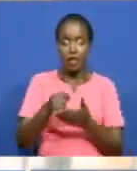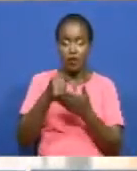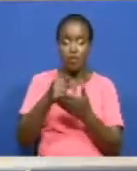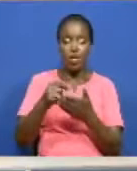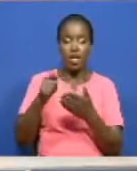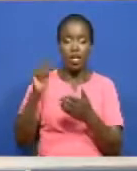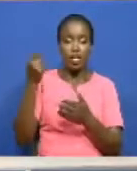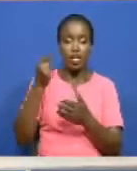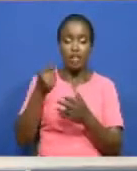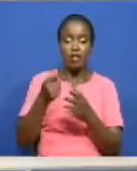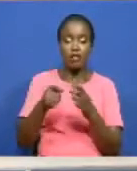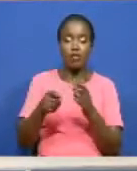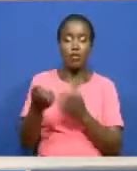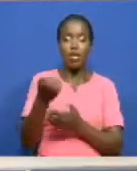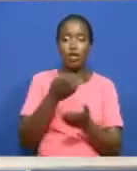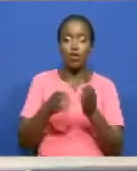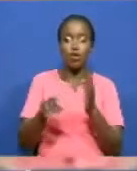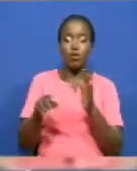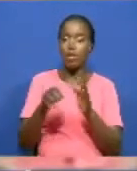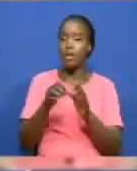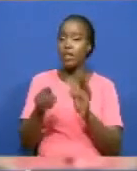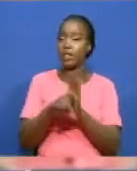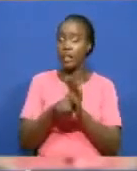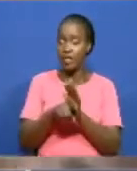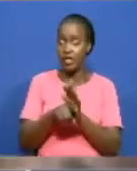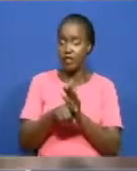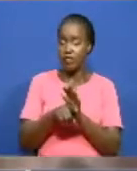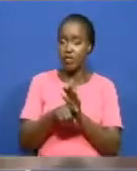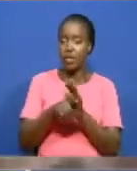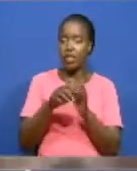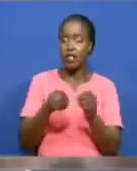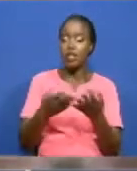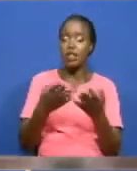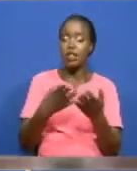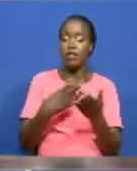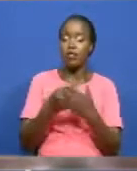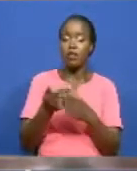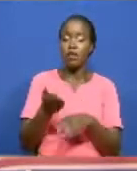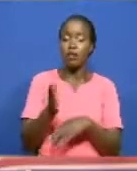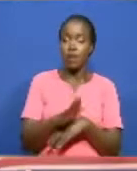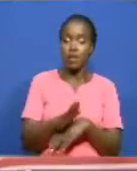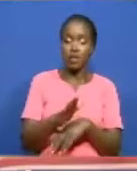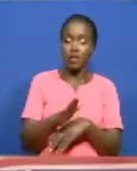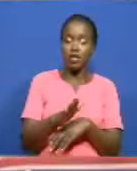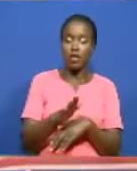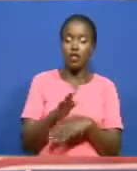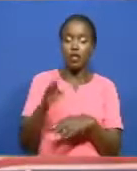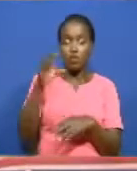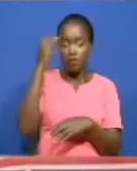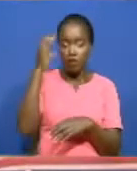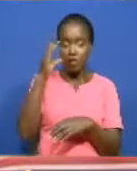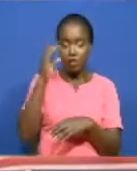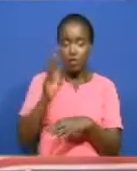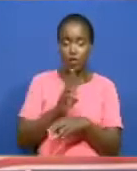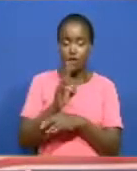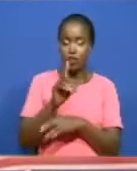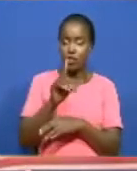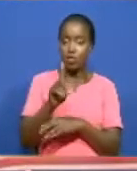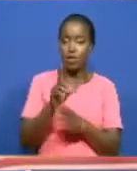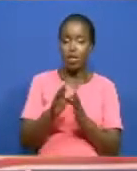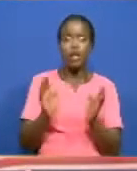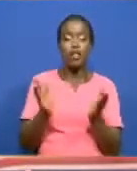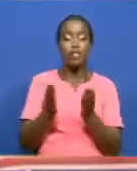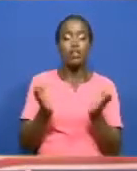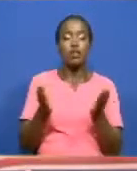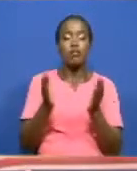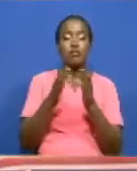negative economic impact of COVID-19 pandemic by offering cashbacks to customers who use their products. This is going to be one of the biggest promotions